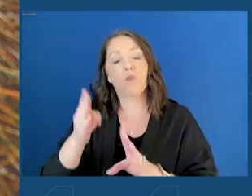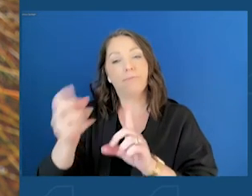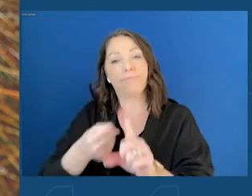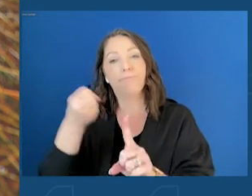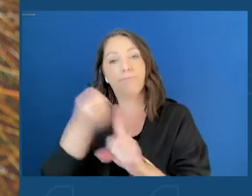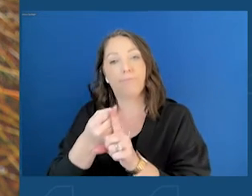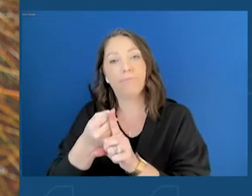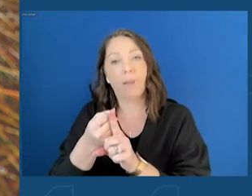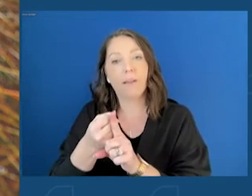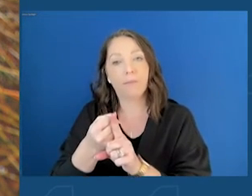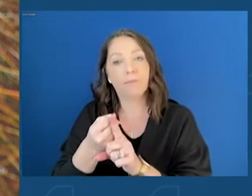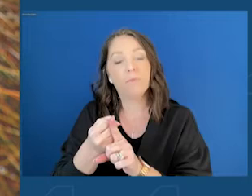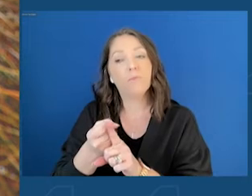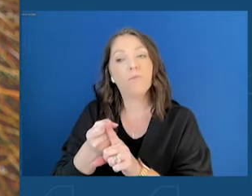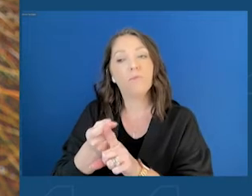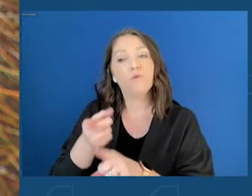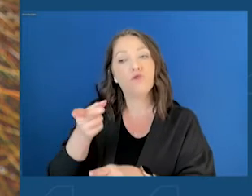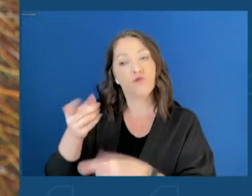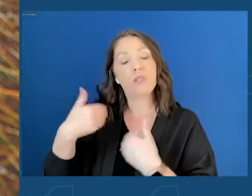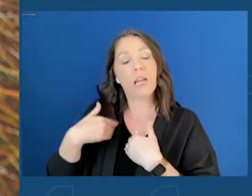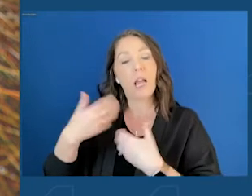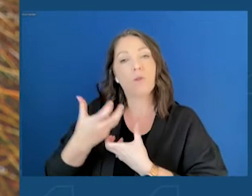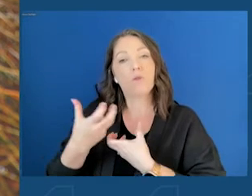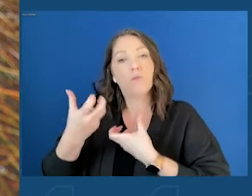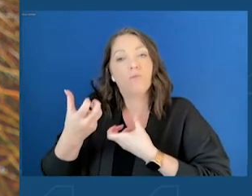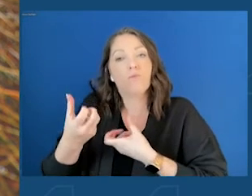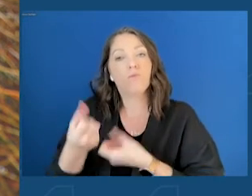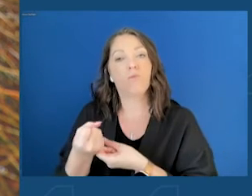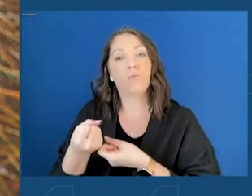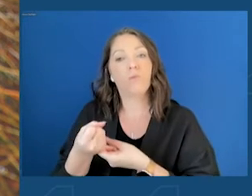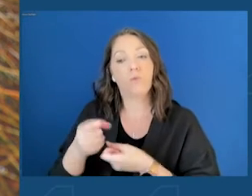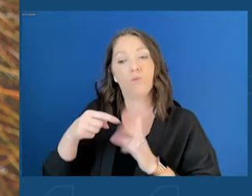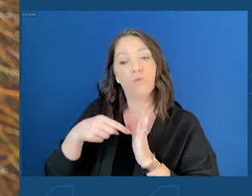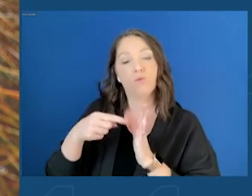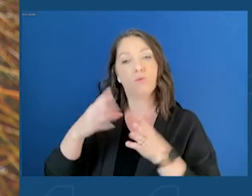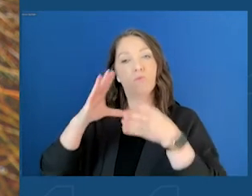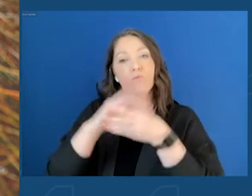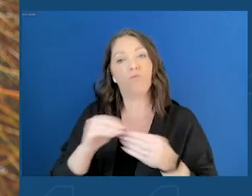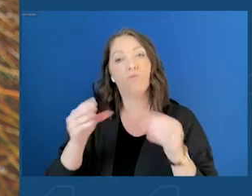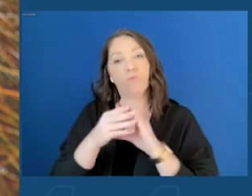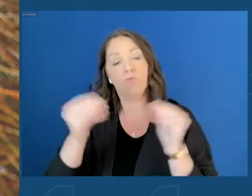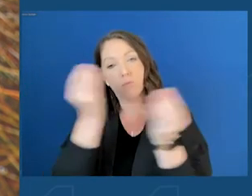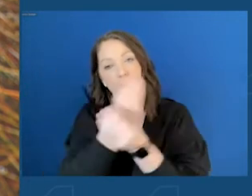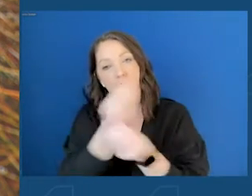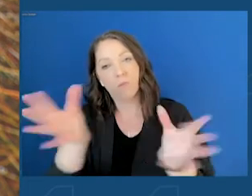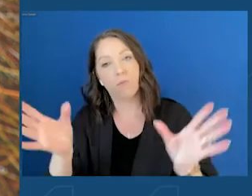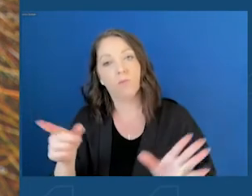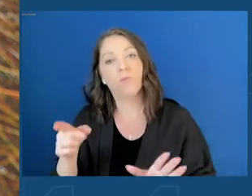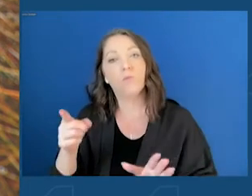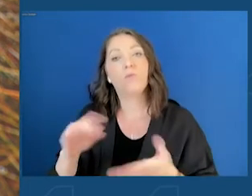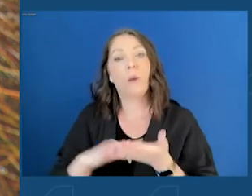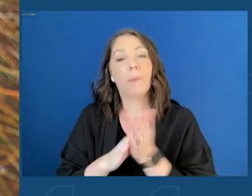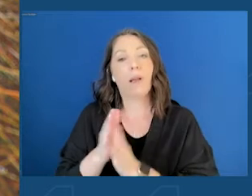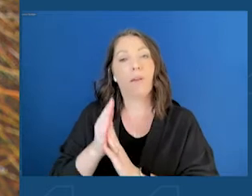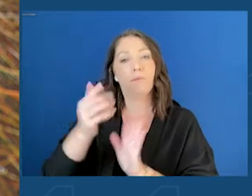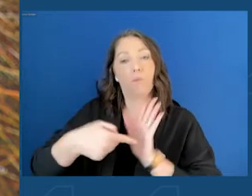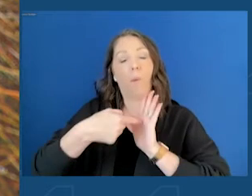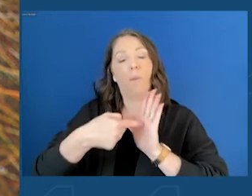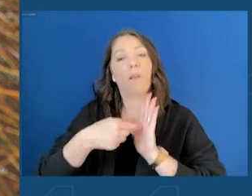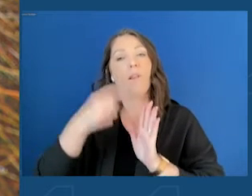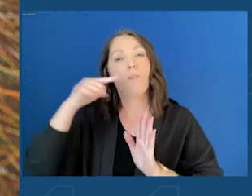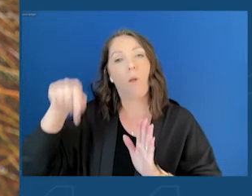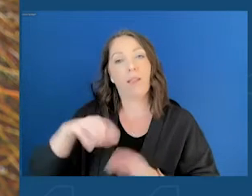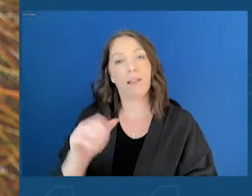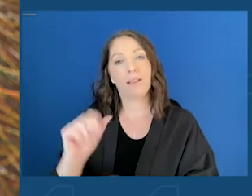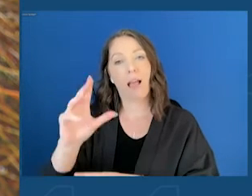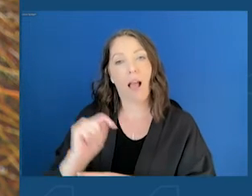story, the courage to be the face of the Clean Slate Act. And I have always been told that